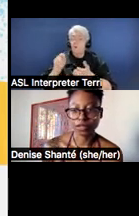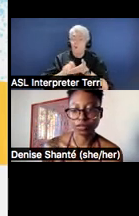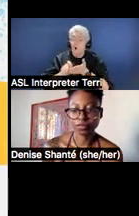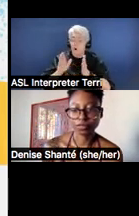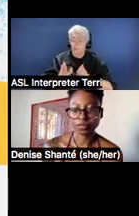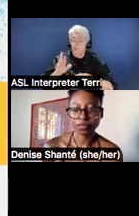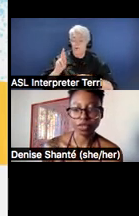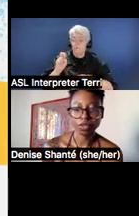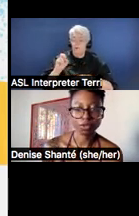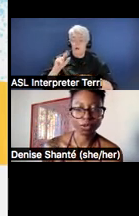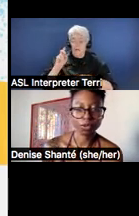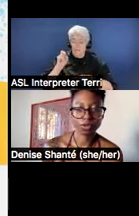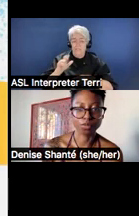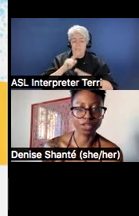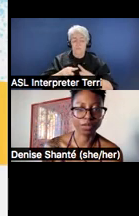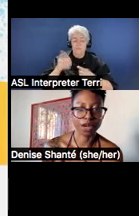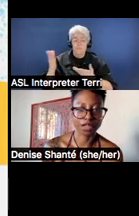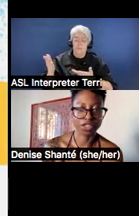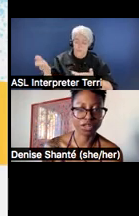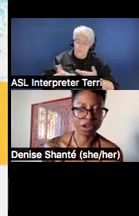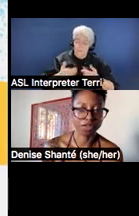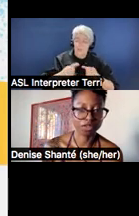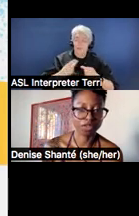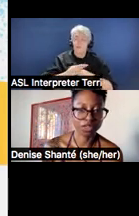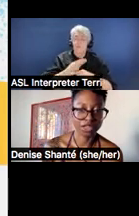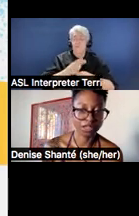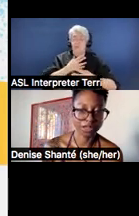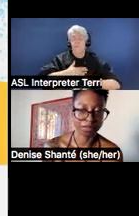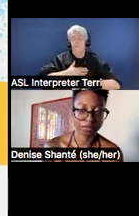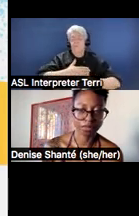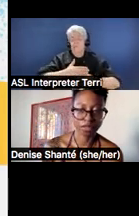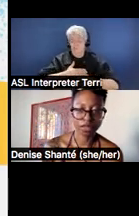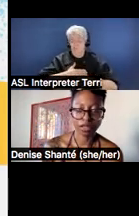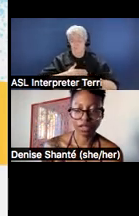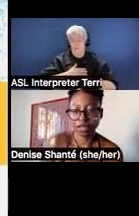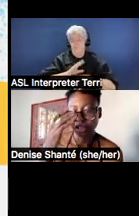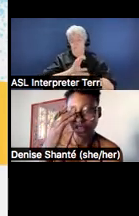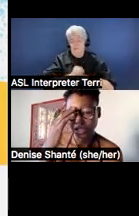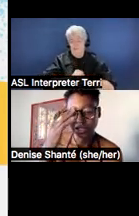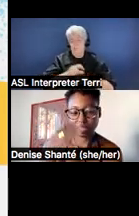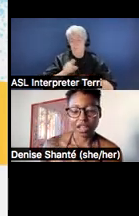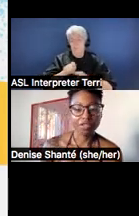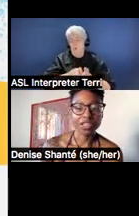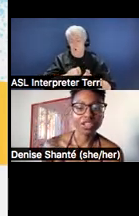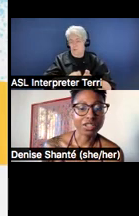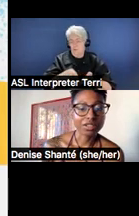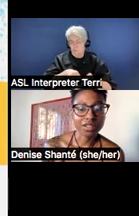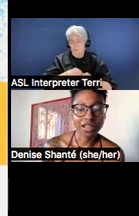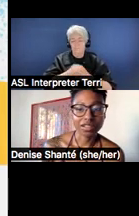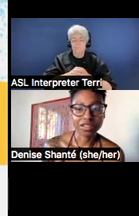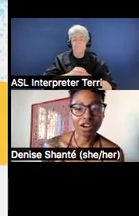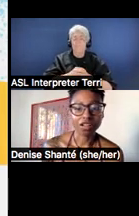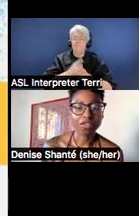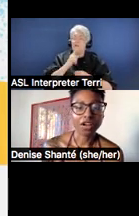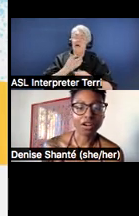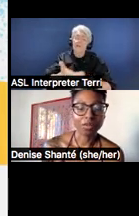us through the breathing practice she offers for dignity. This is an invitation,